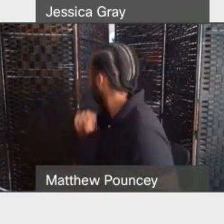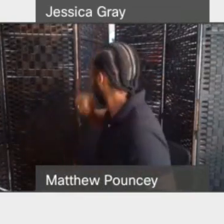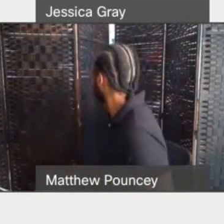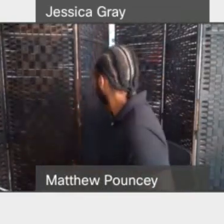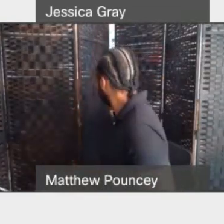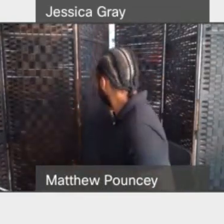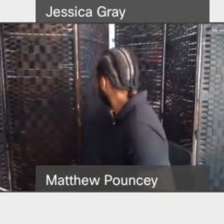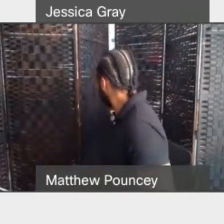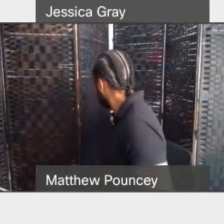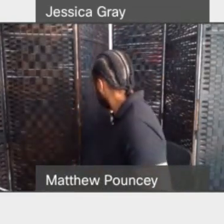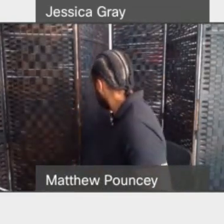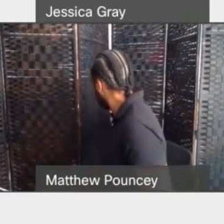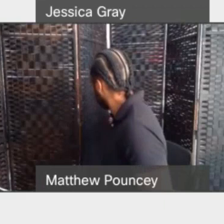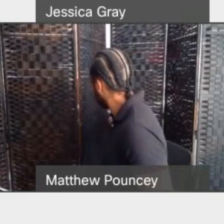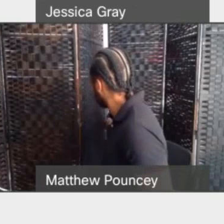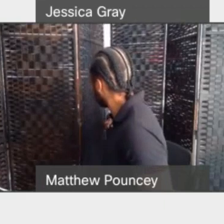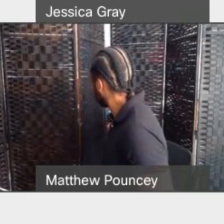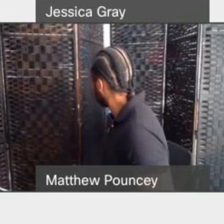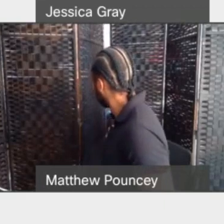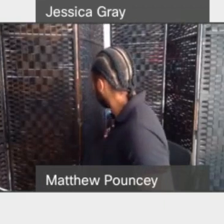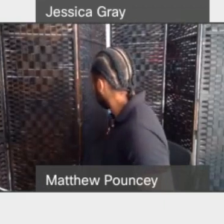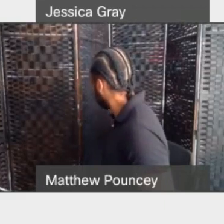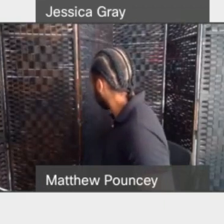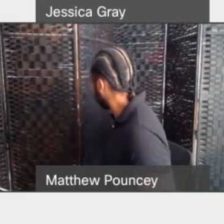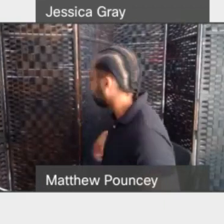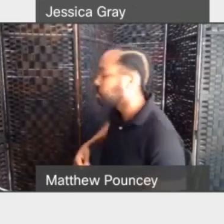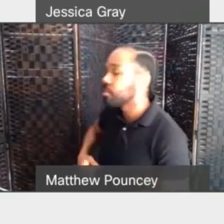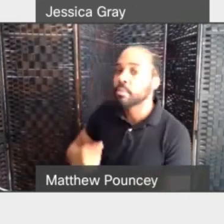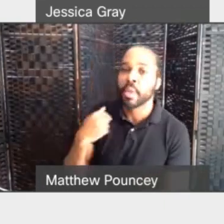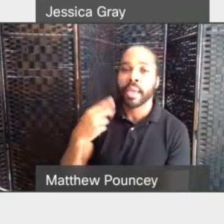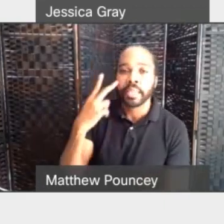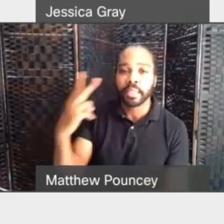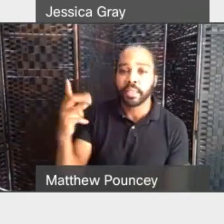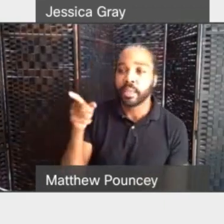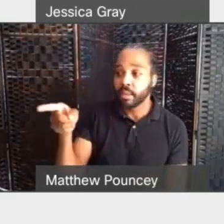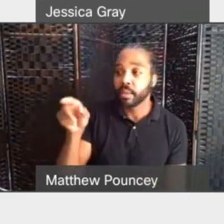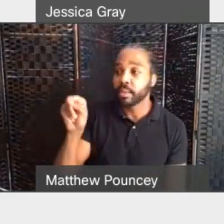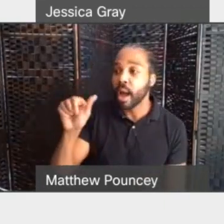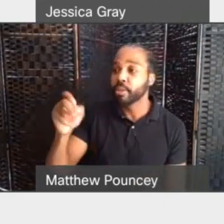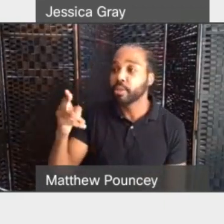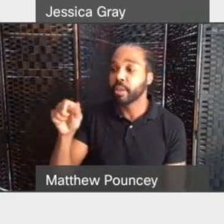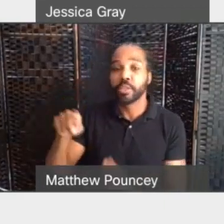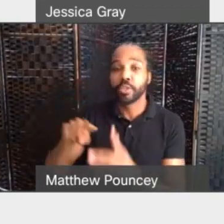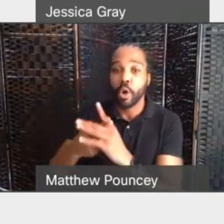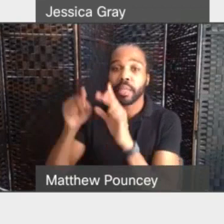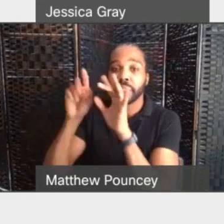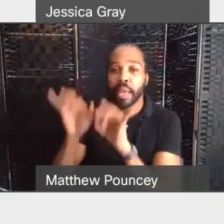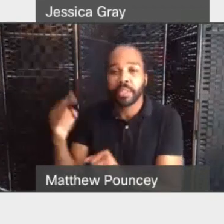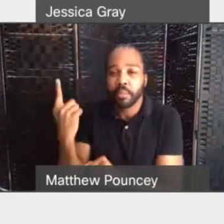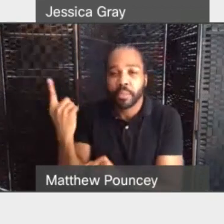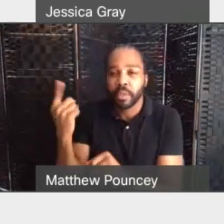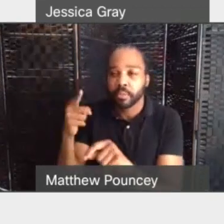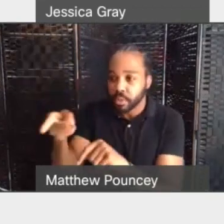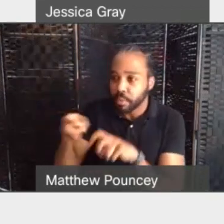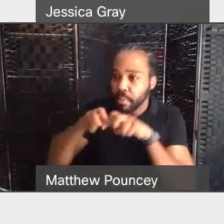And I see Tasha started typing something. She is a panelist now, so perhaps she would like to speak to that.